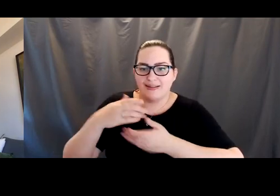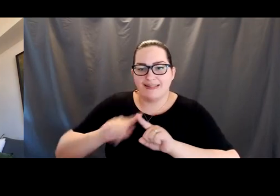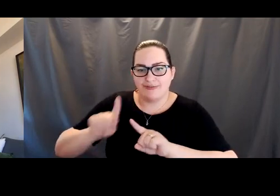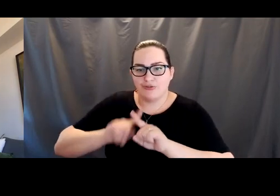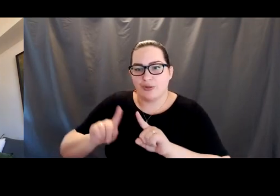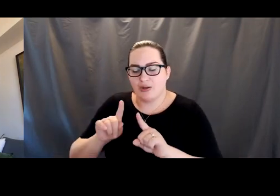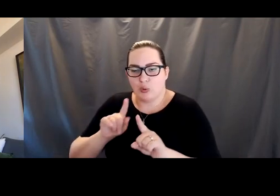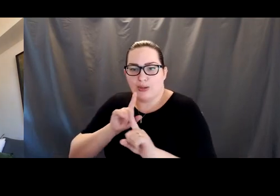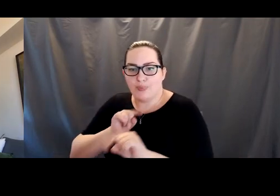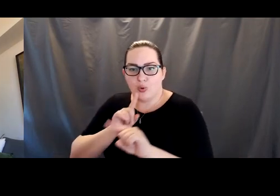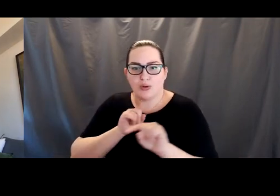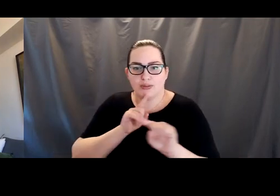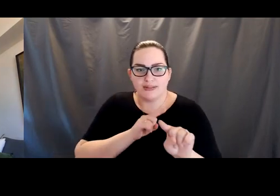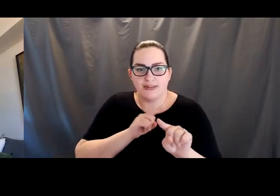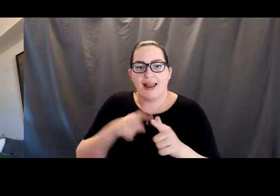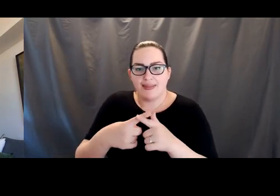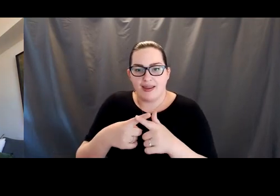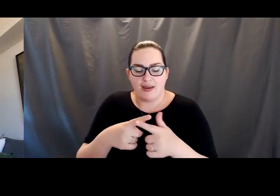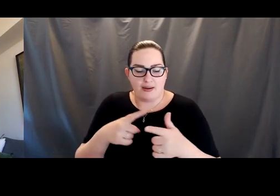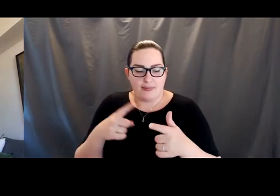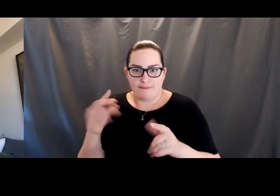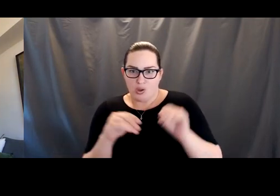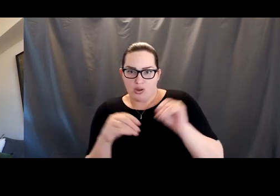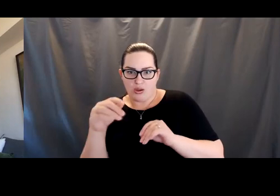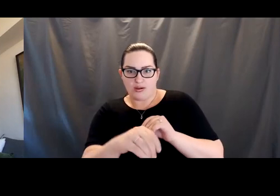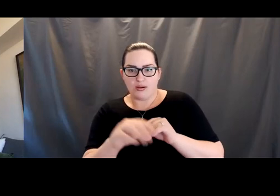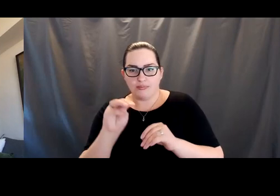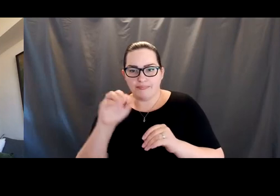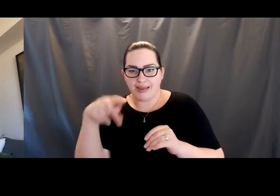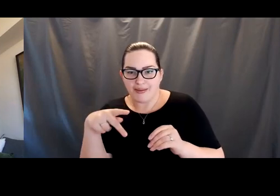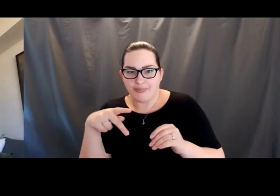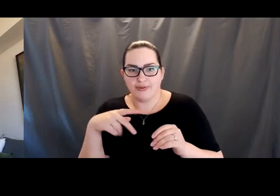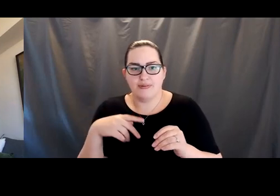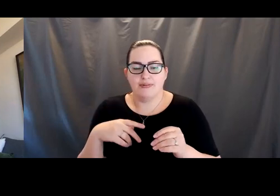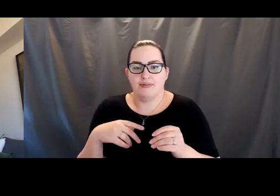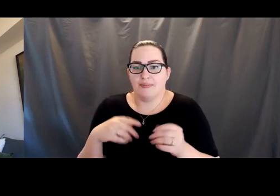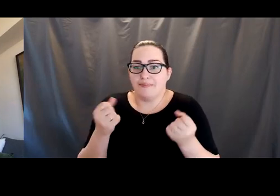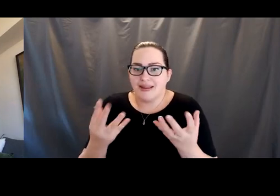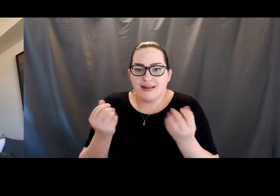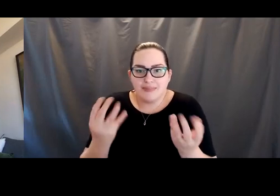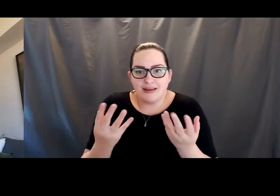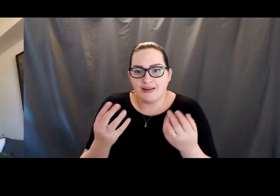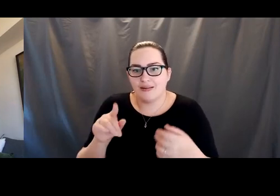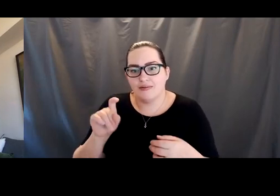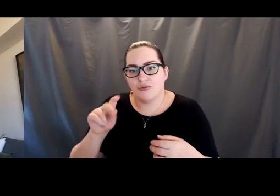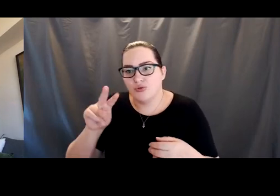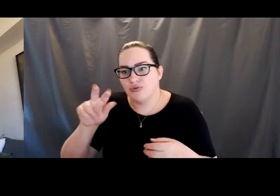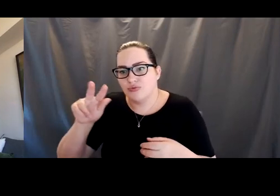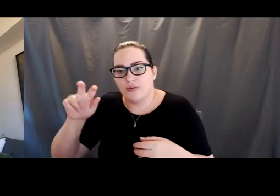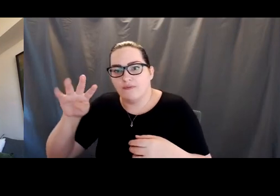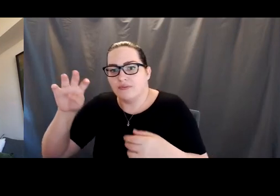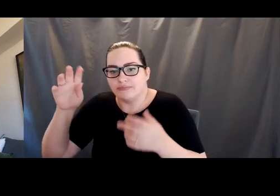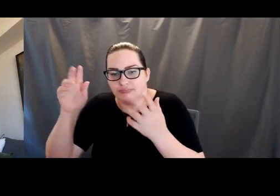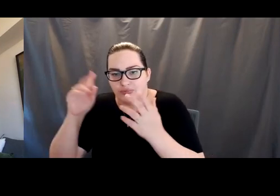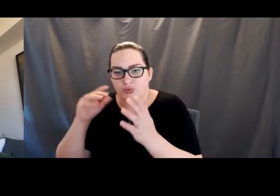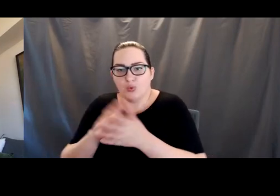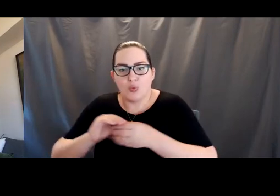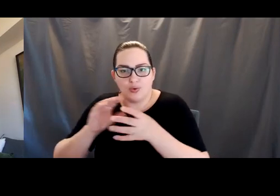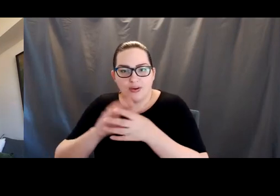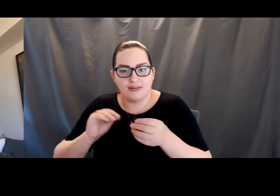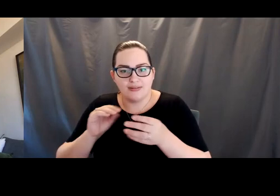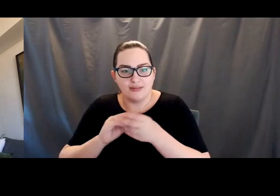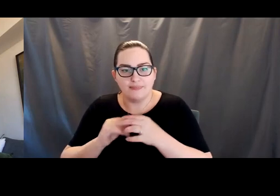and pinpointing them on the map and building, hundreds of stories like that. So in the course of doing that, I went to the